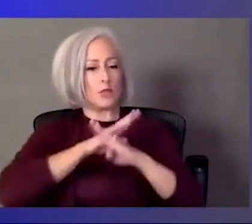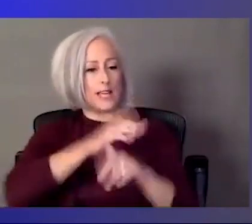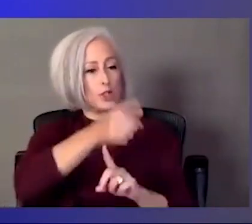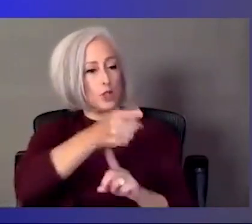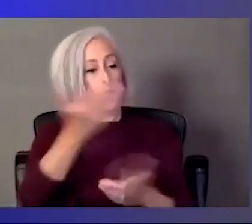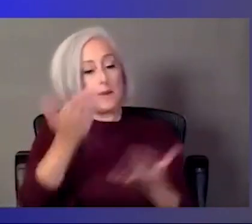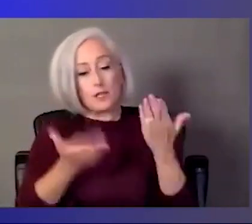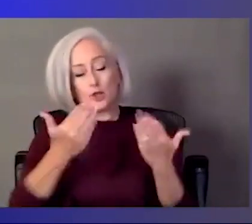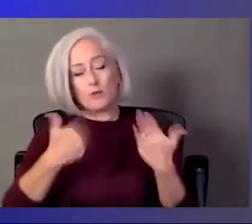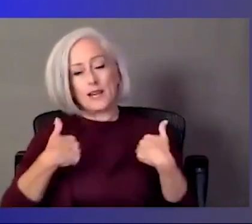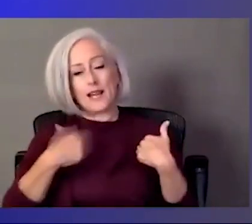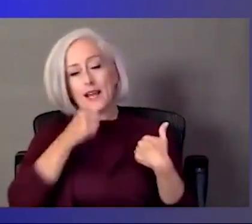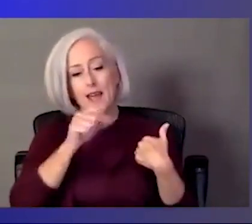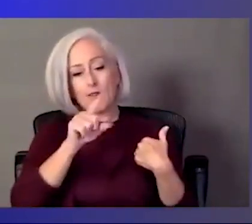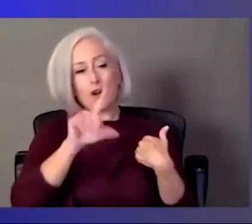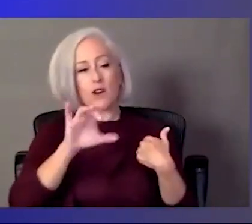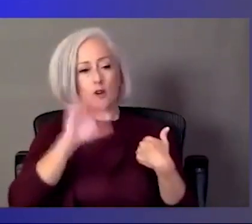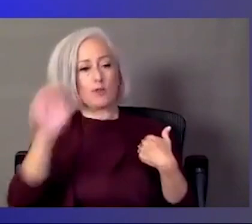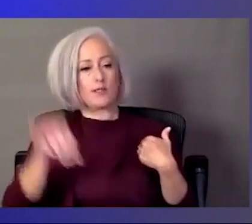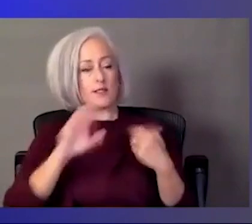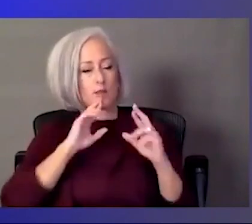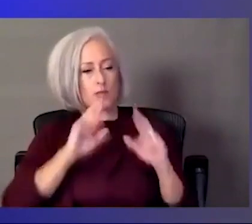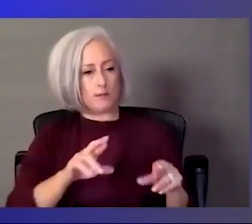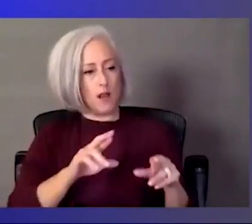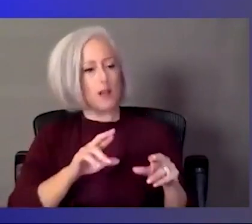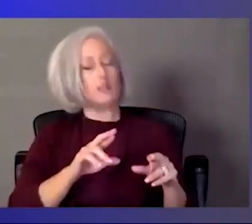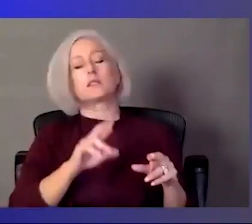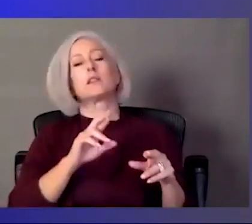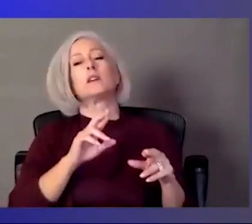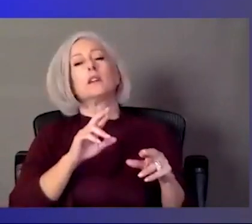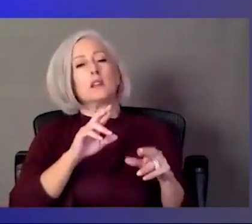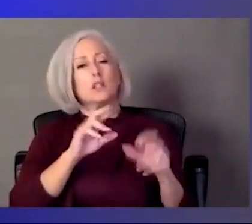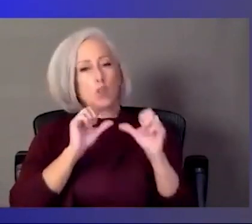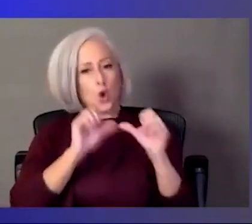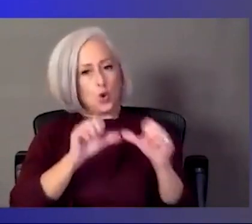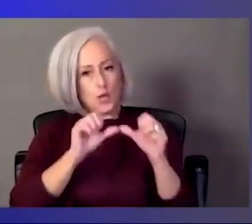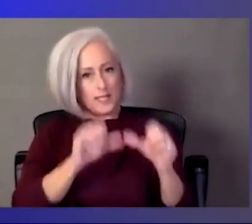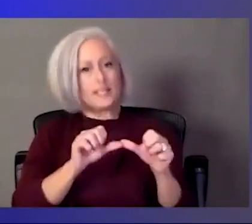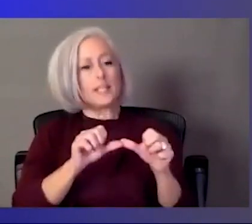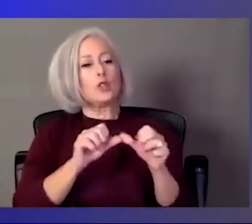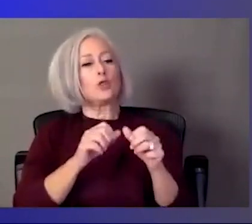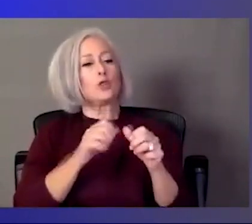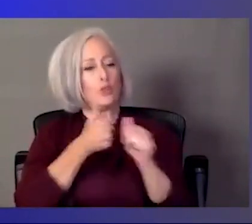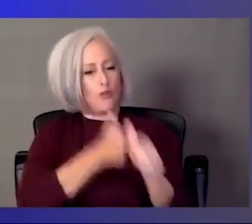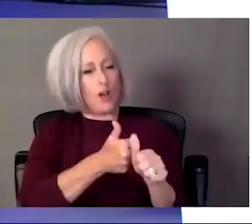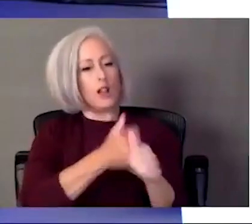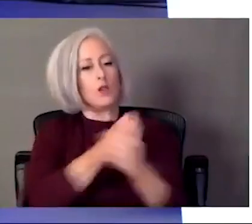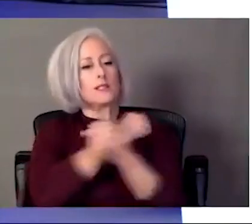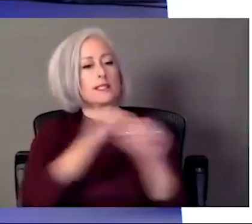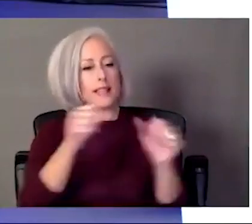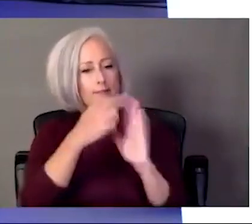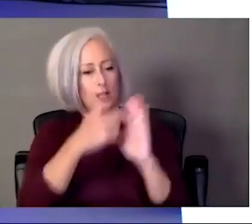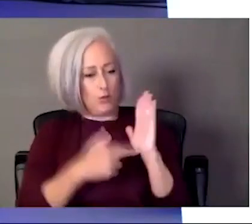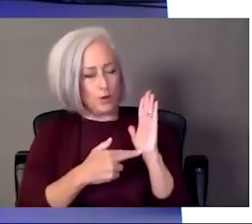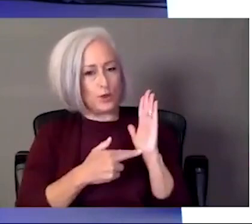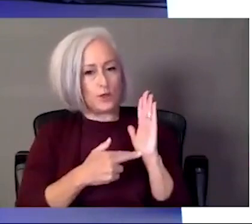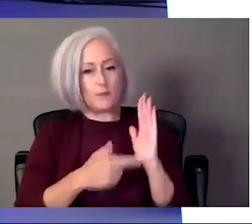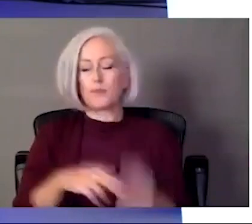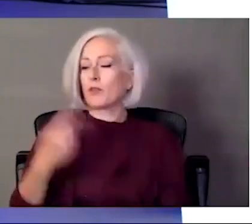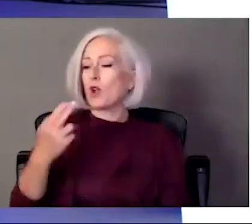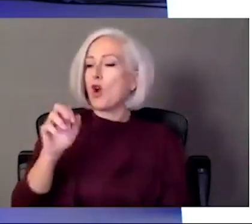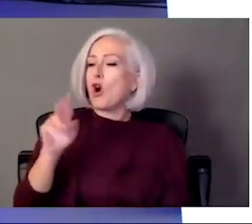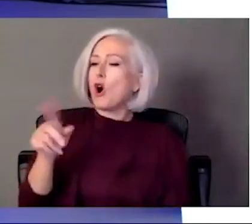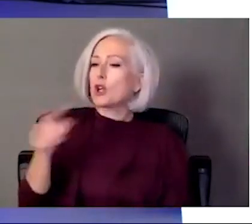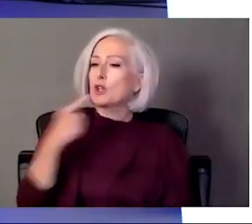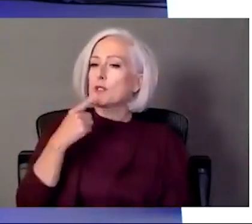response. And continue those safety measures. And Hawk, you make the distinction a lot of time, B cell and T